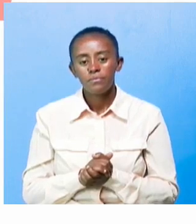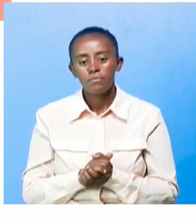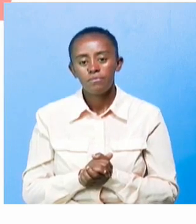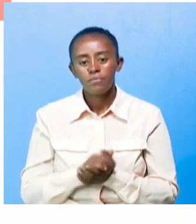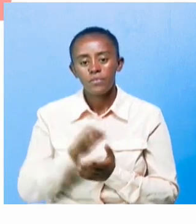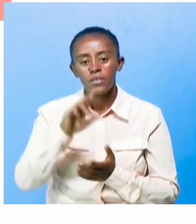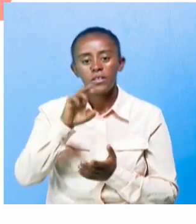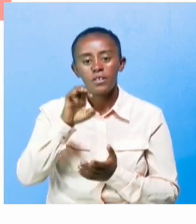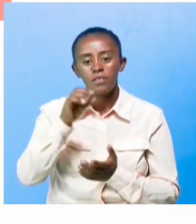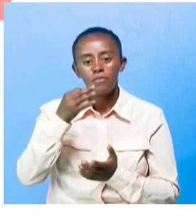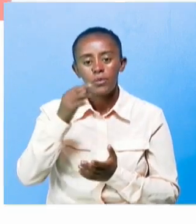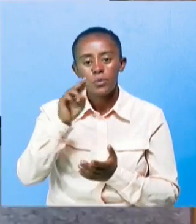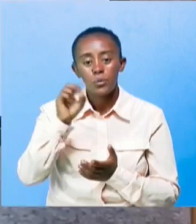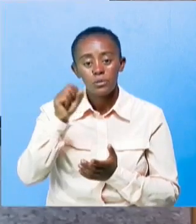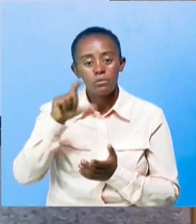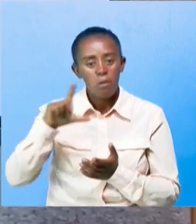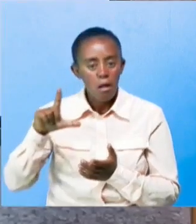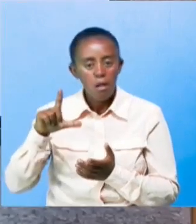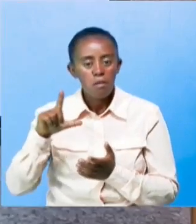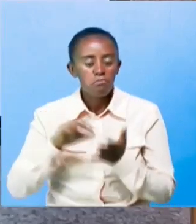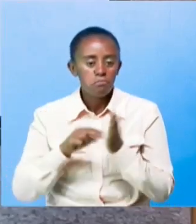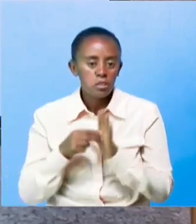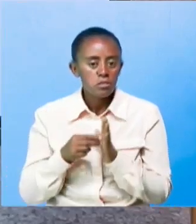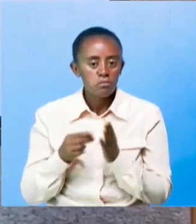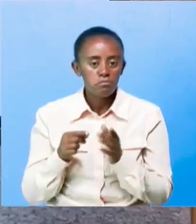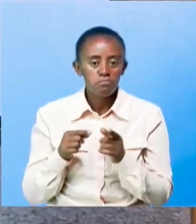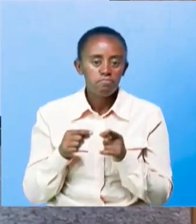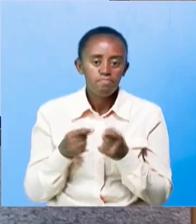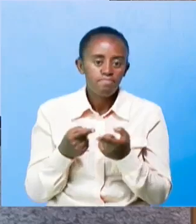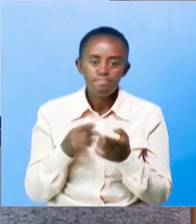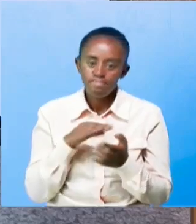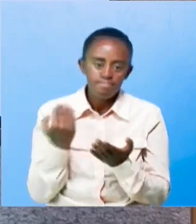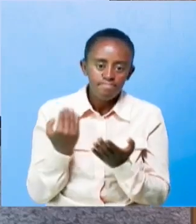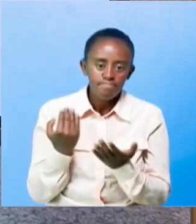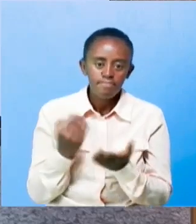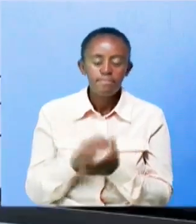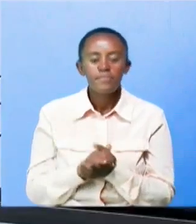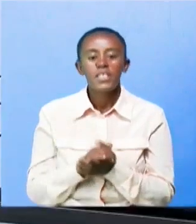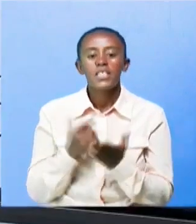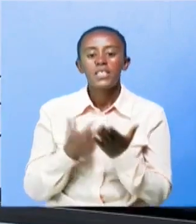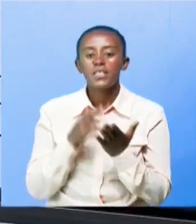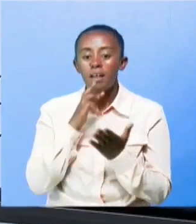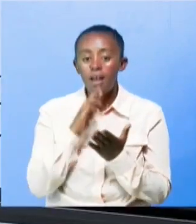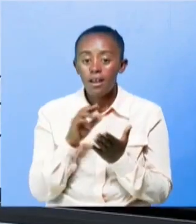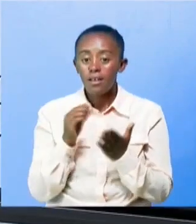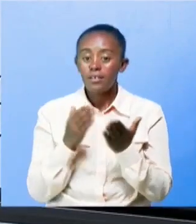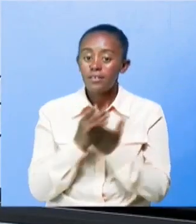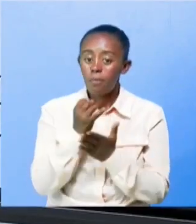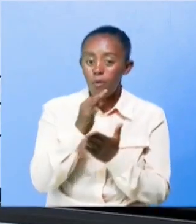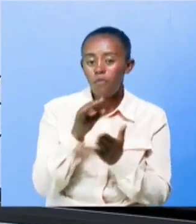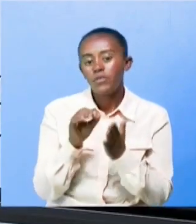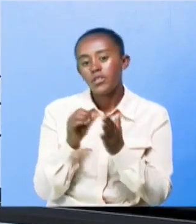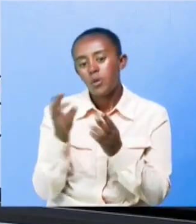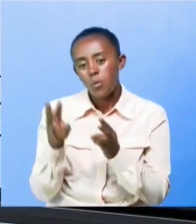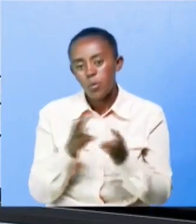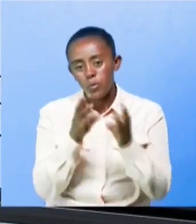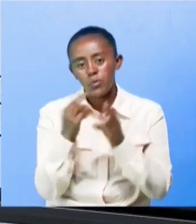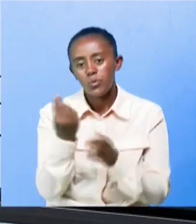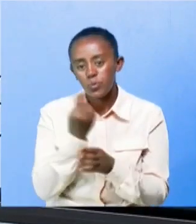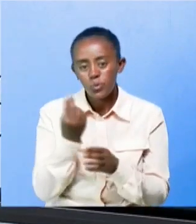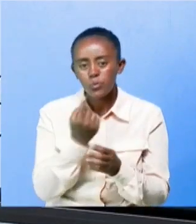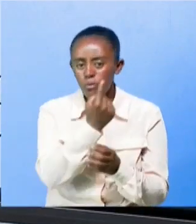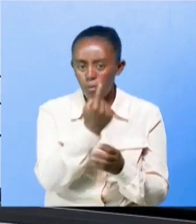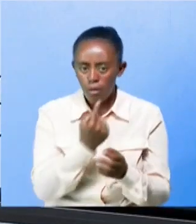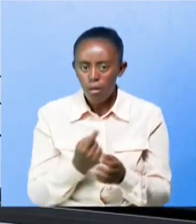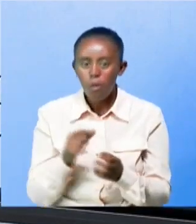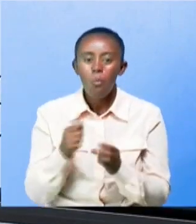refusal. We're talking about it as refusal. So these are some of the ways we could use will. There are also